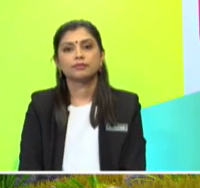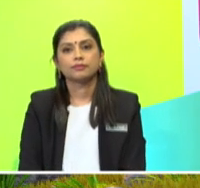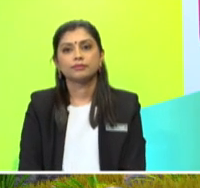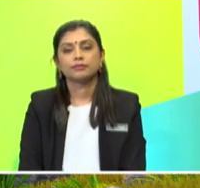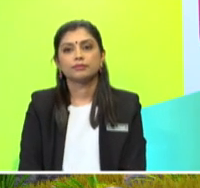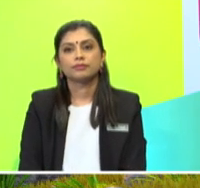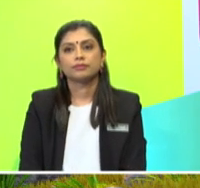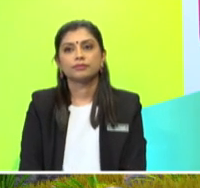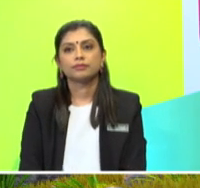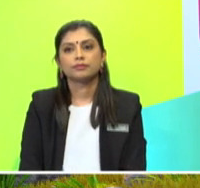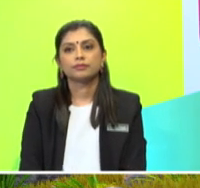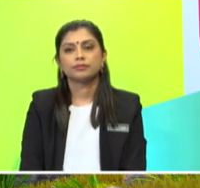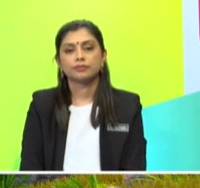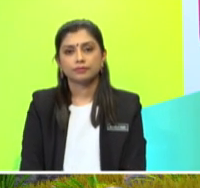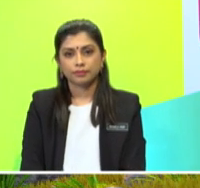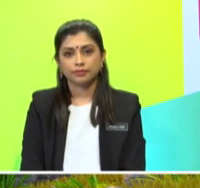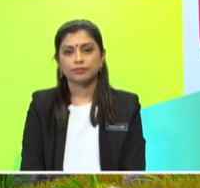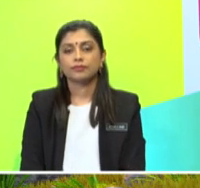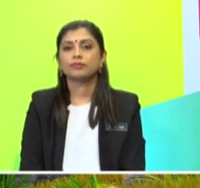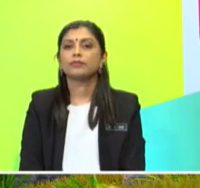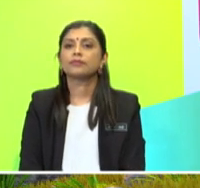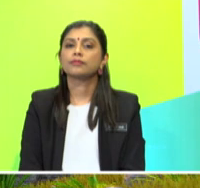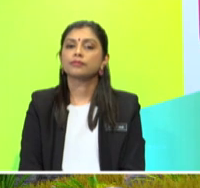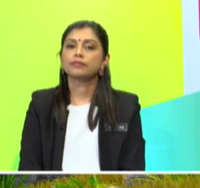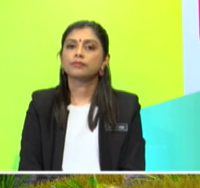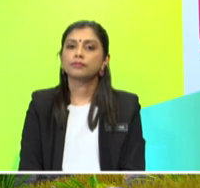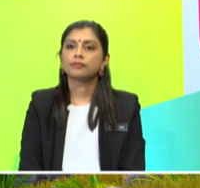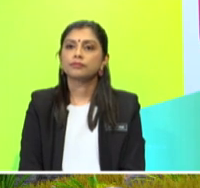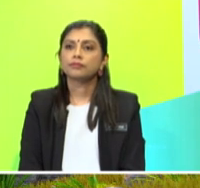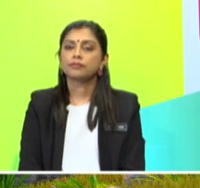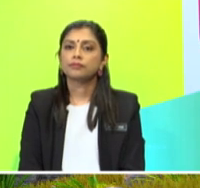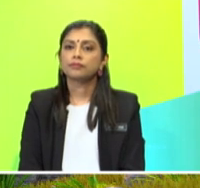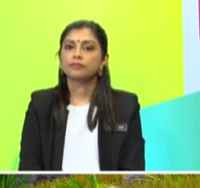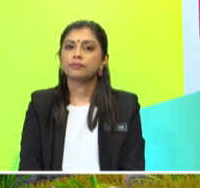I want to share mine, madam. Okay, cool. Share me yours.